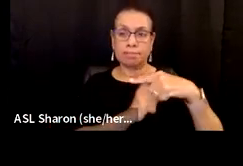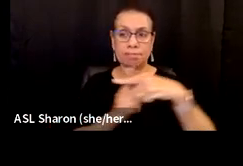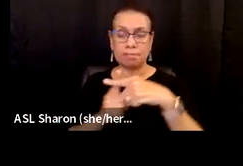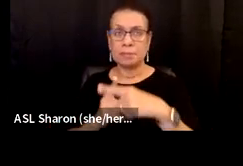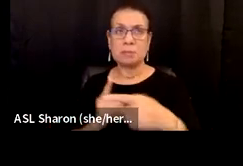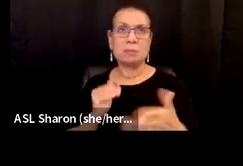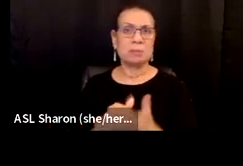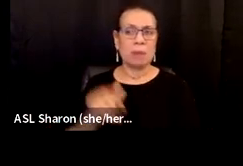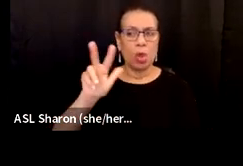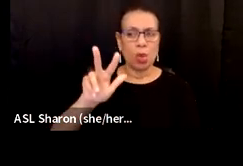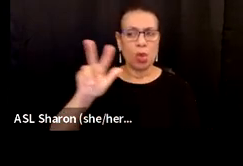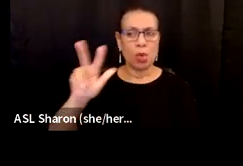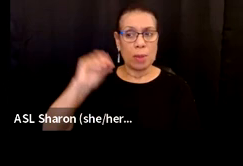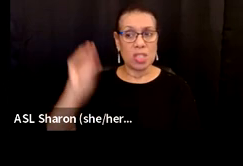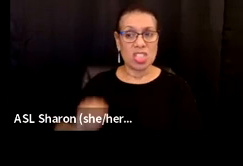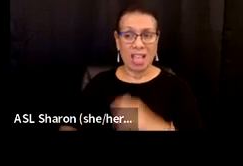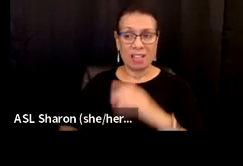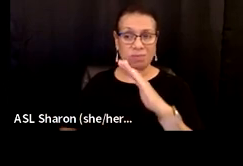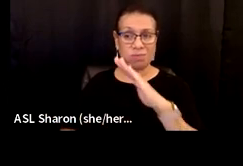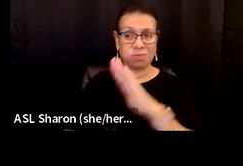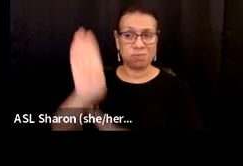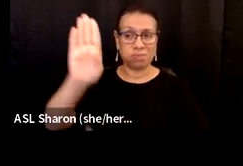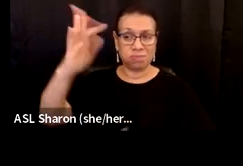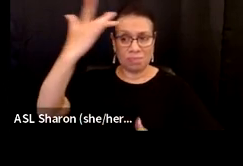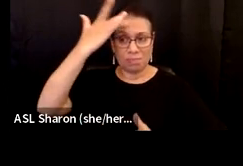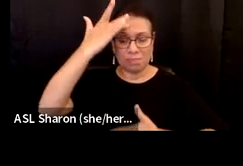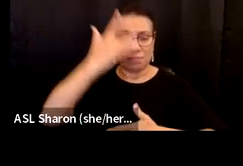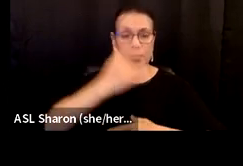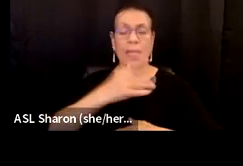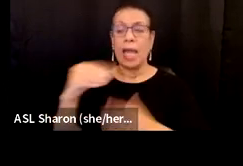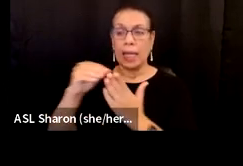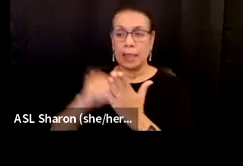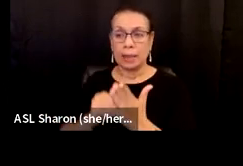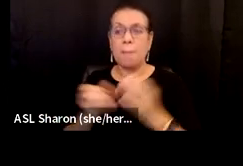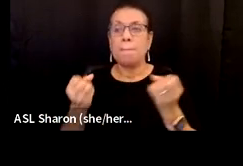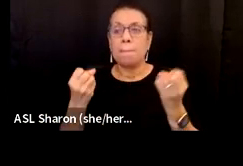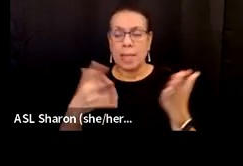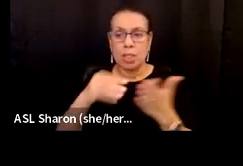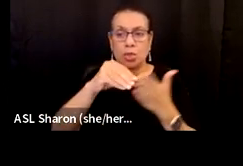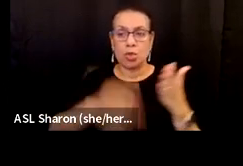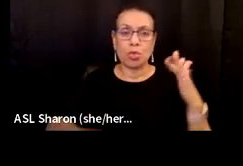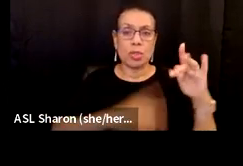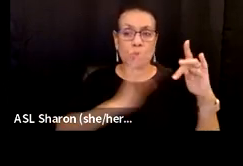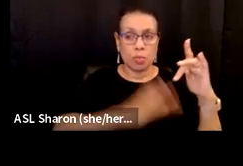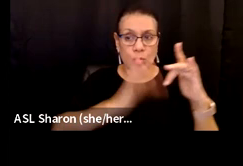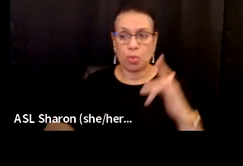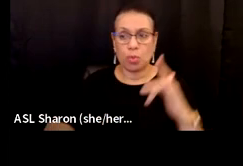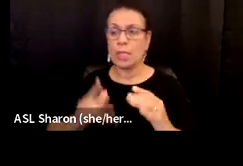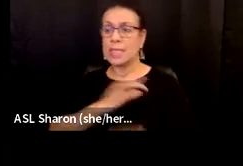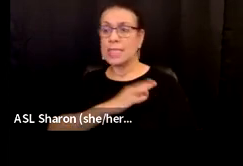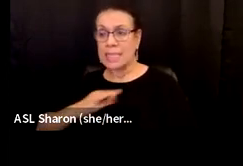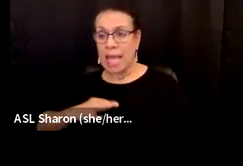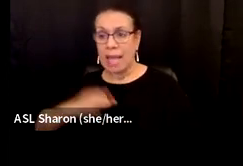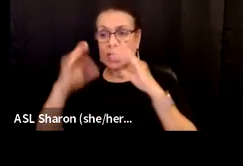33 percent at its height and our bps community logged growing absences amongst teachers staff and